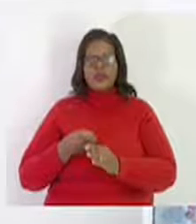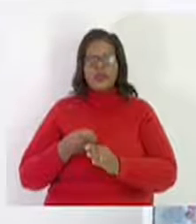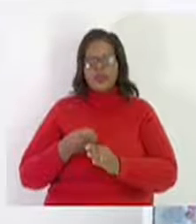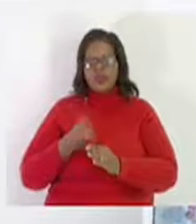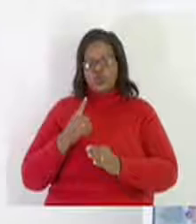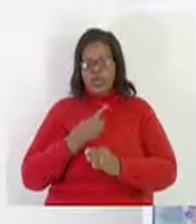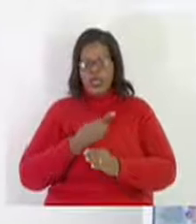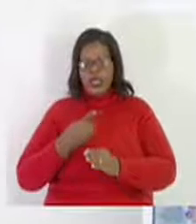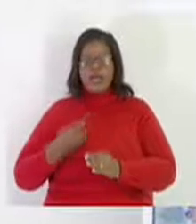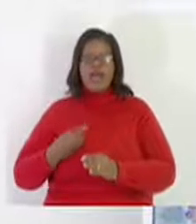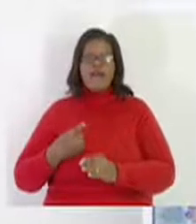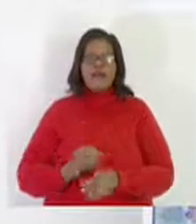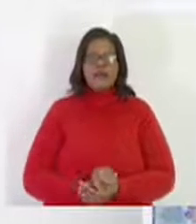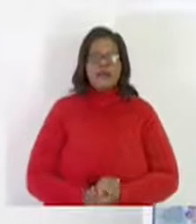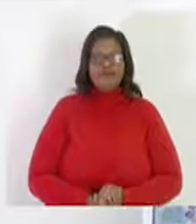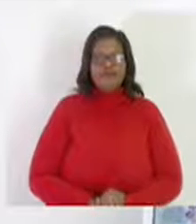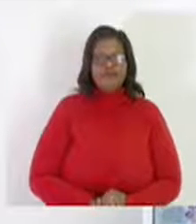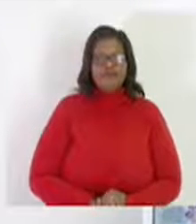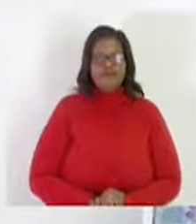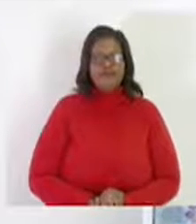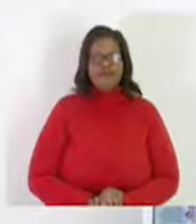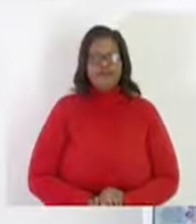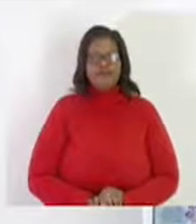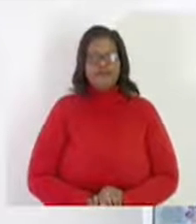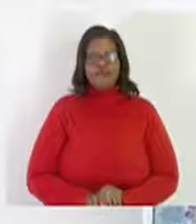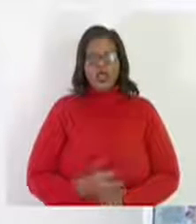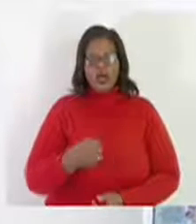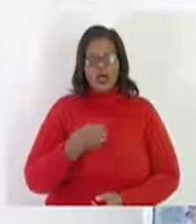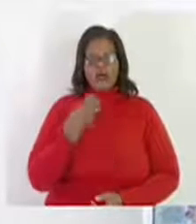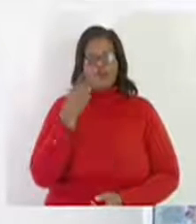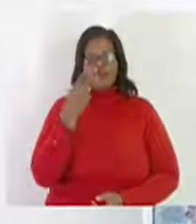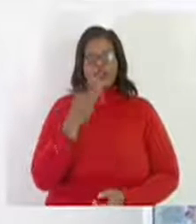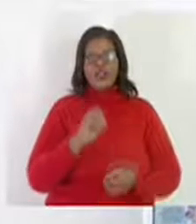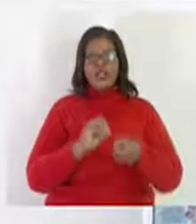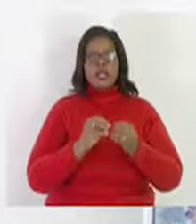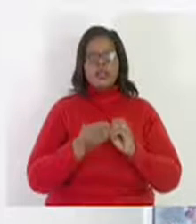11011. So I'm having 3 numbers.